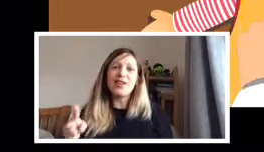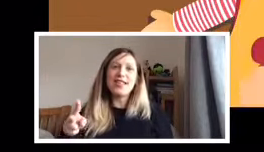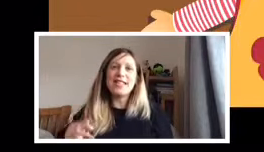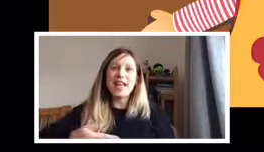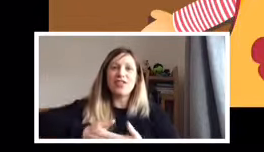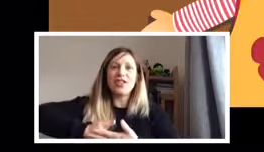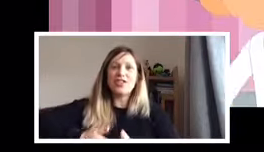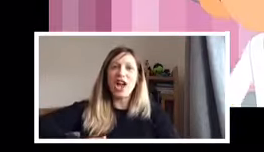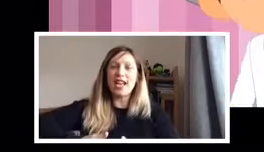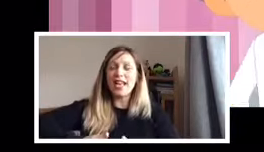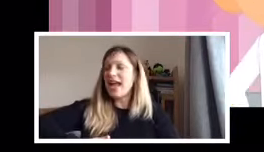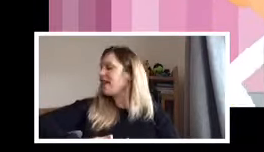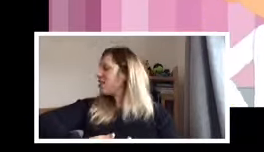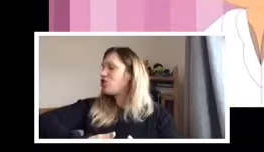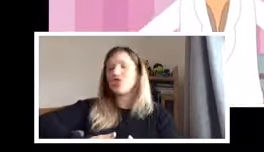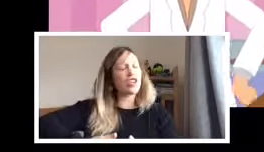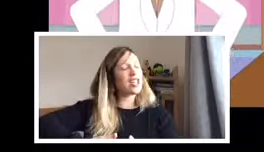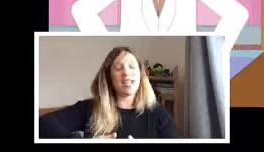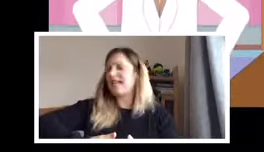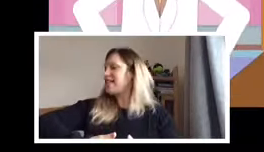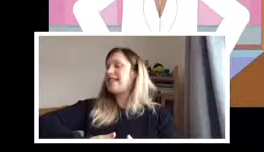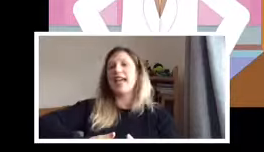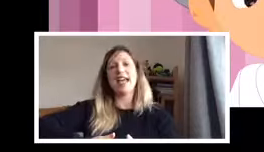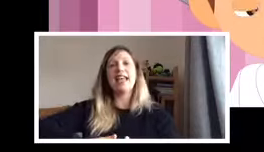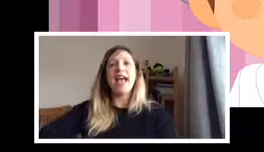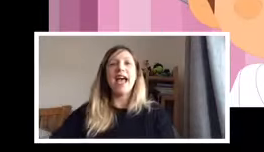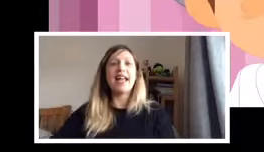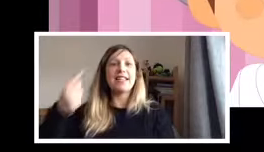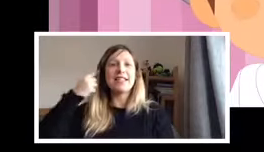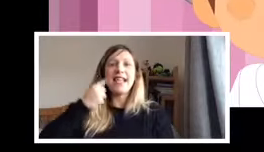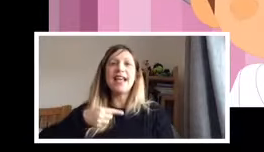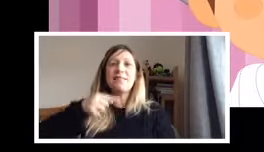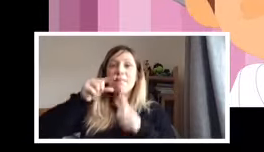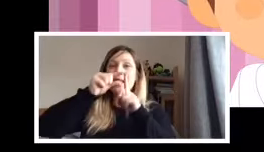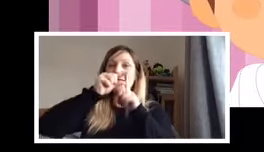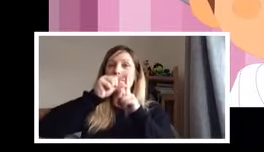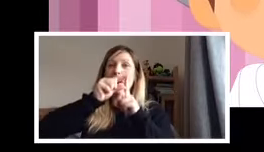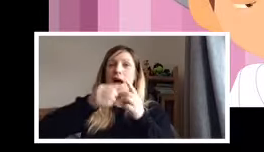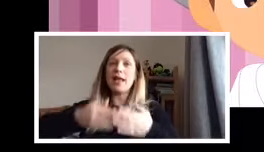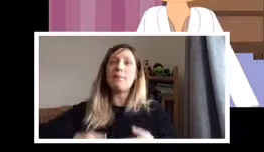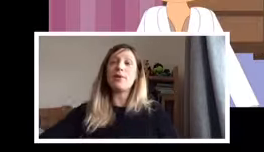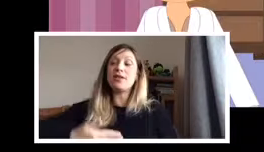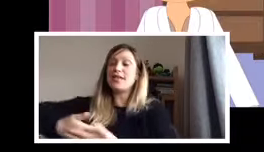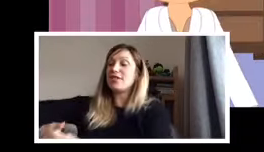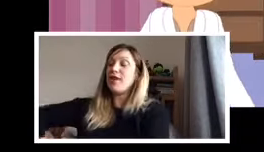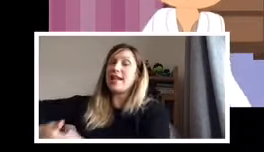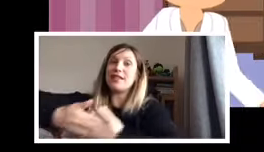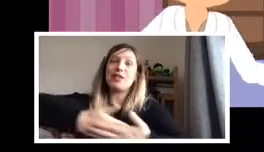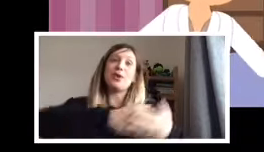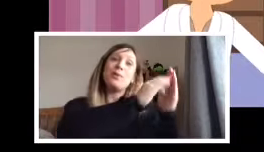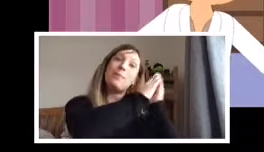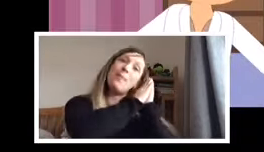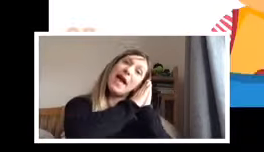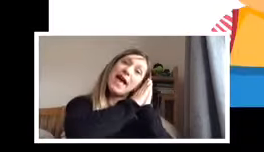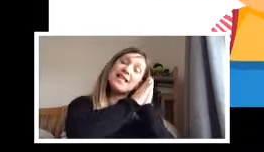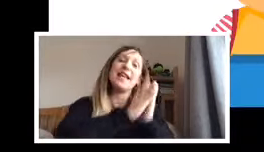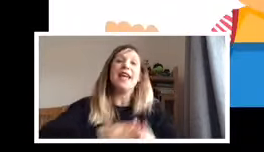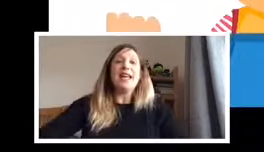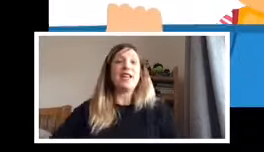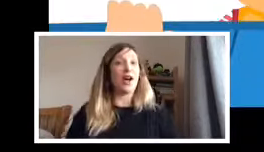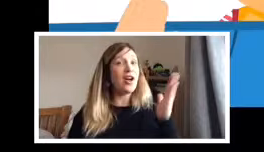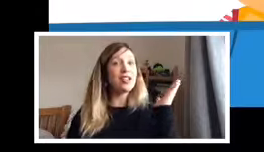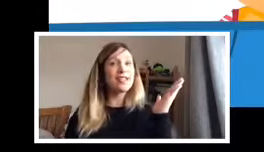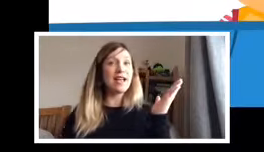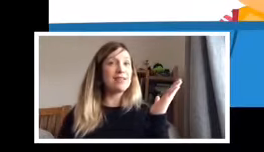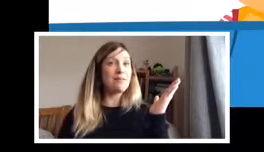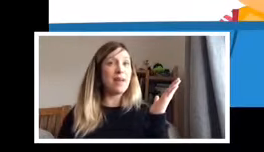He looked at the dolly and he shook his head, and he said, "Miss Polly, put her straight to bed."